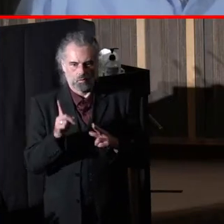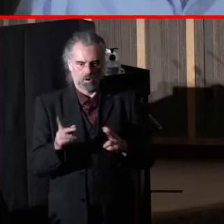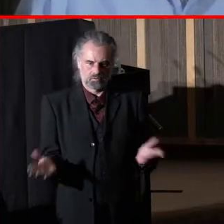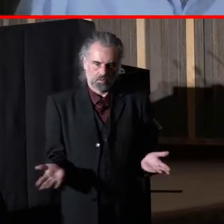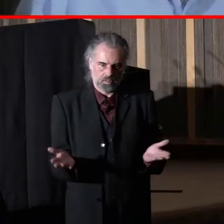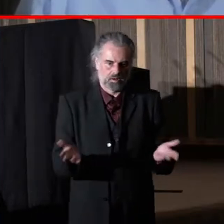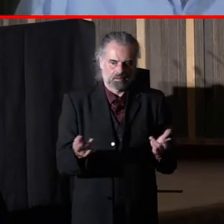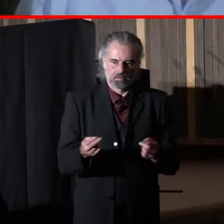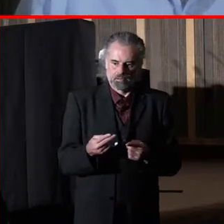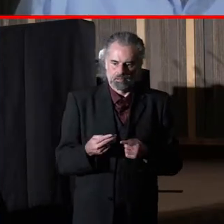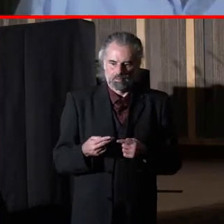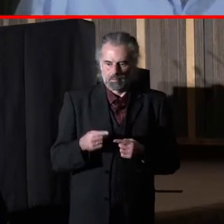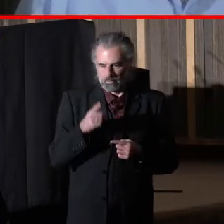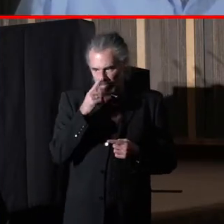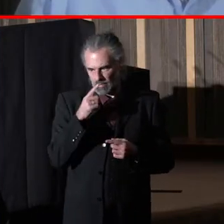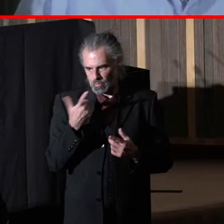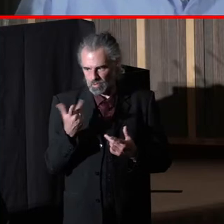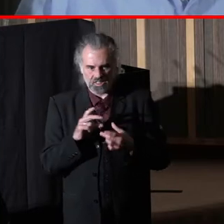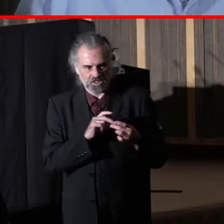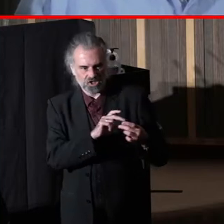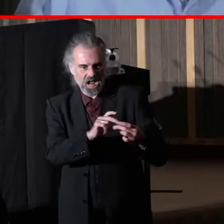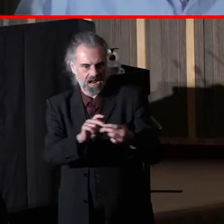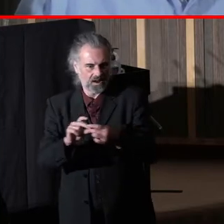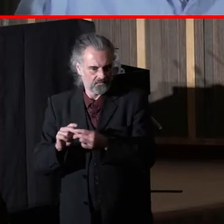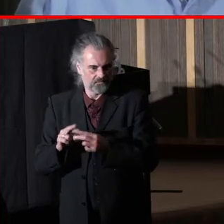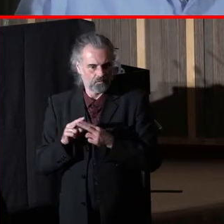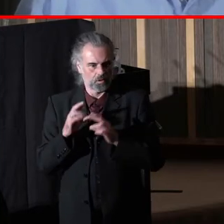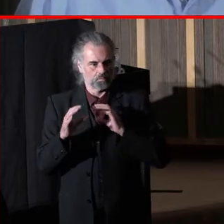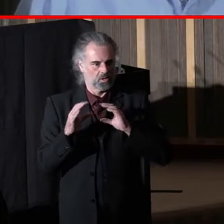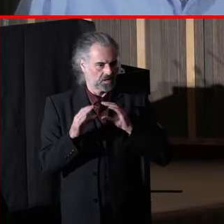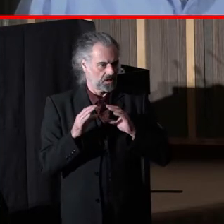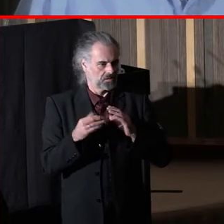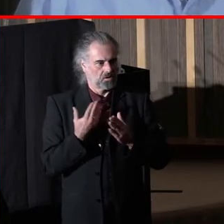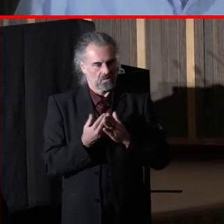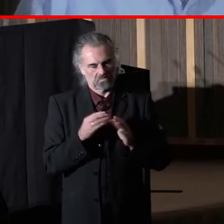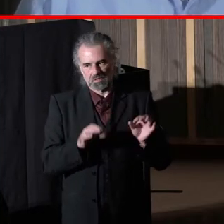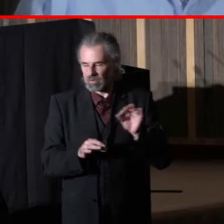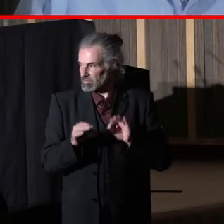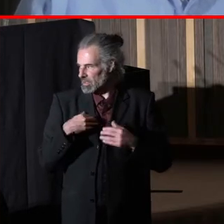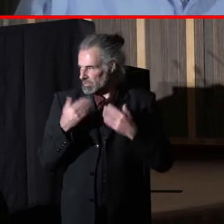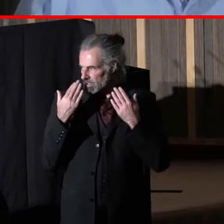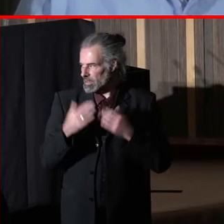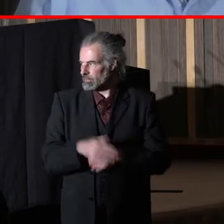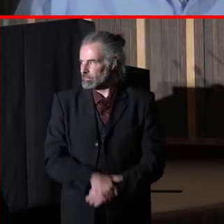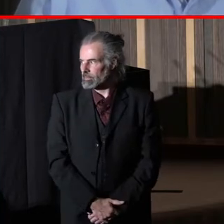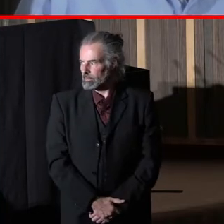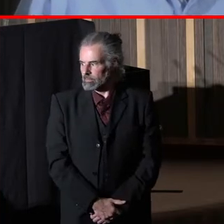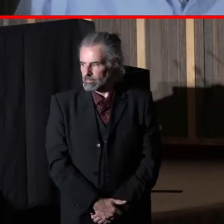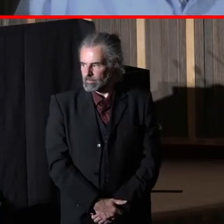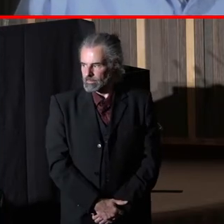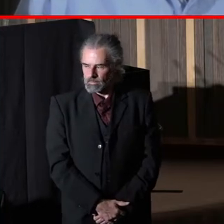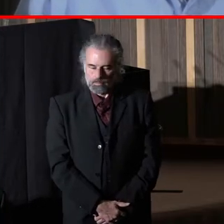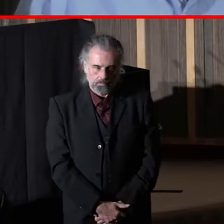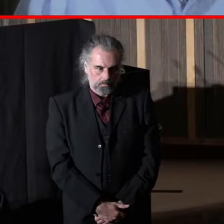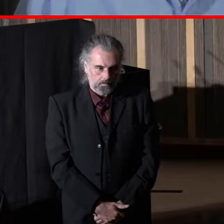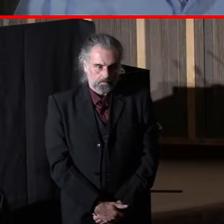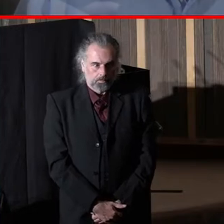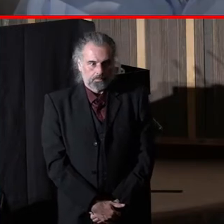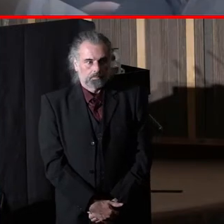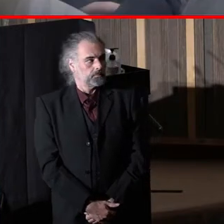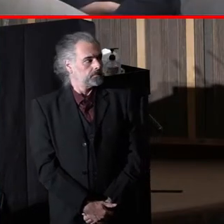all the chains of science communication, and maybe someone's already done that. I mean, I'm not sure. All right, I do have a couple coming